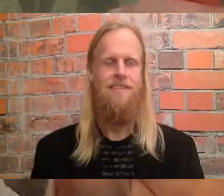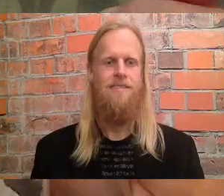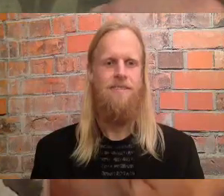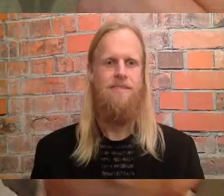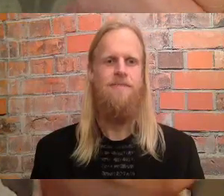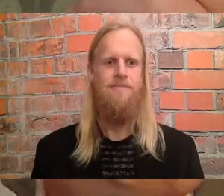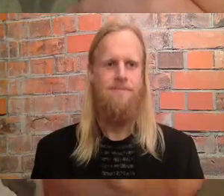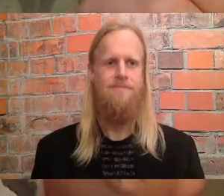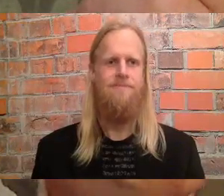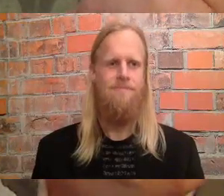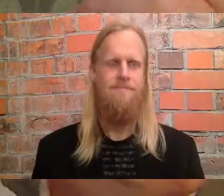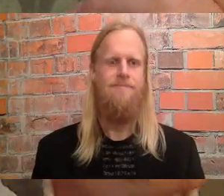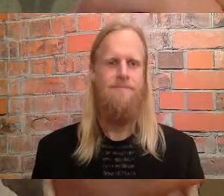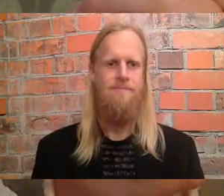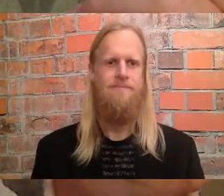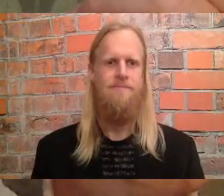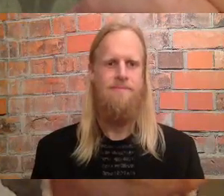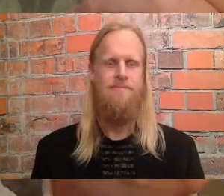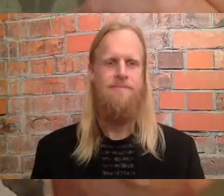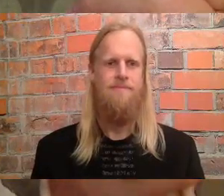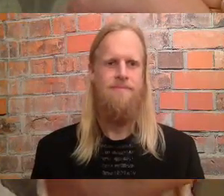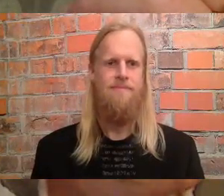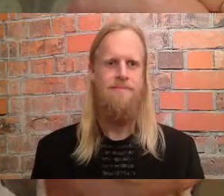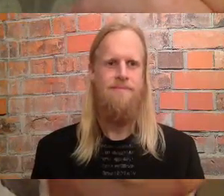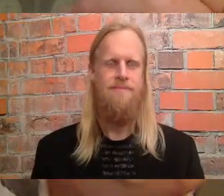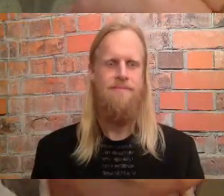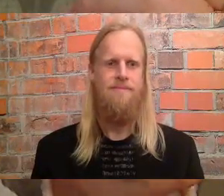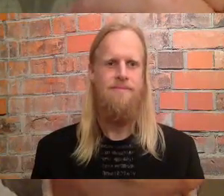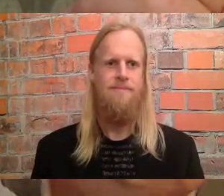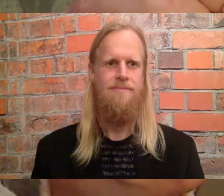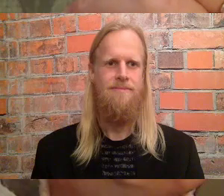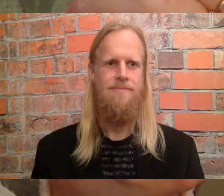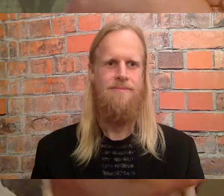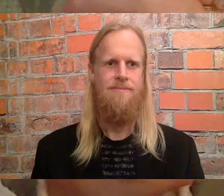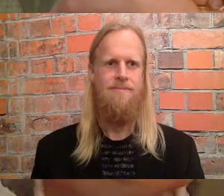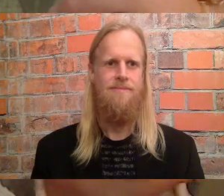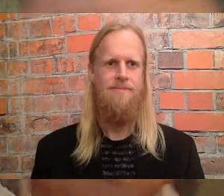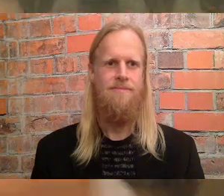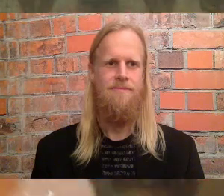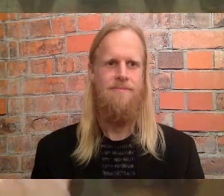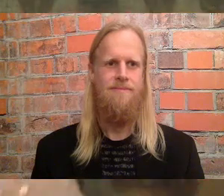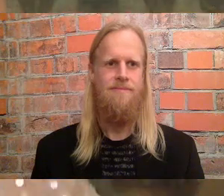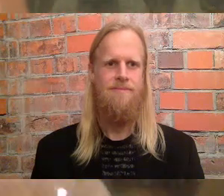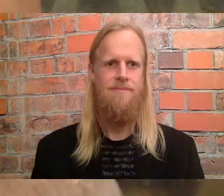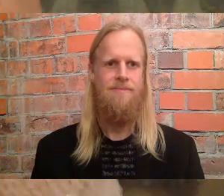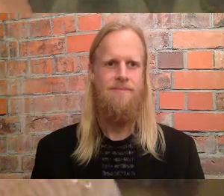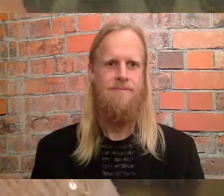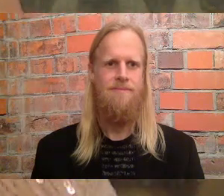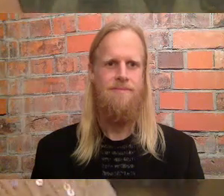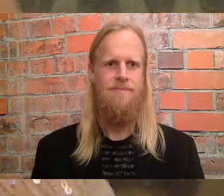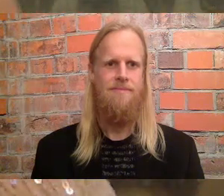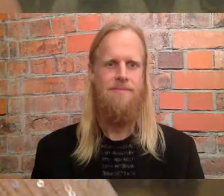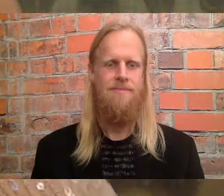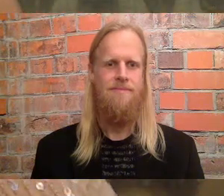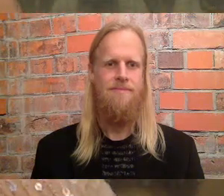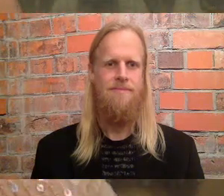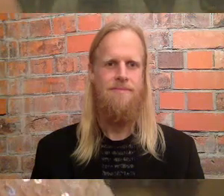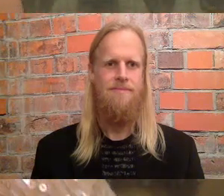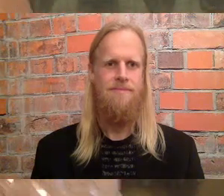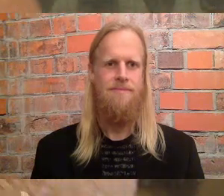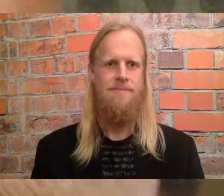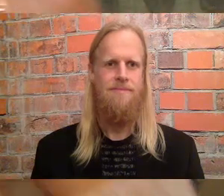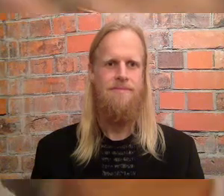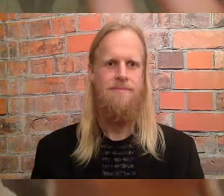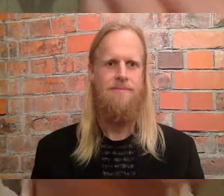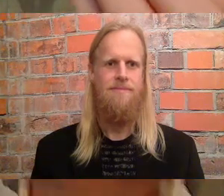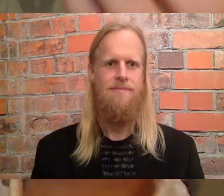the circle that you're going to get to meet. This is a big, beautiful family of loving, wise beings who are dedicated